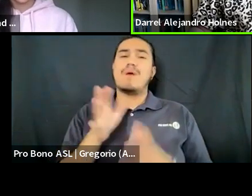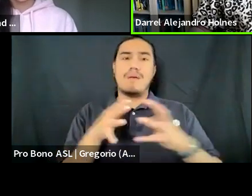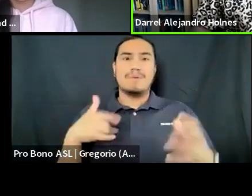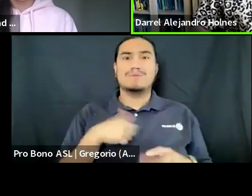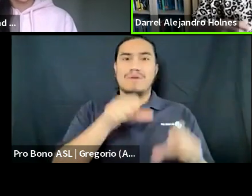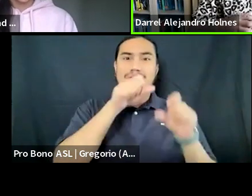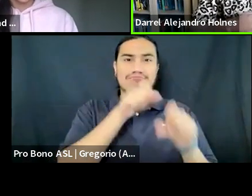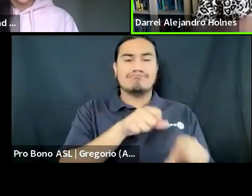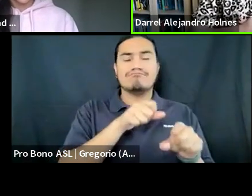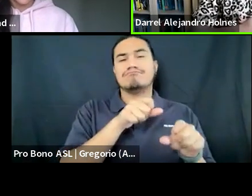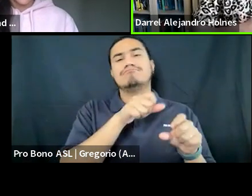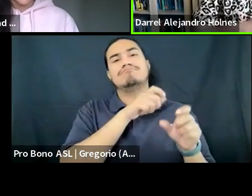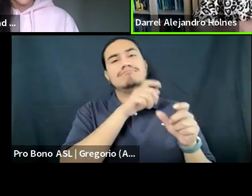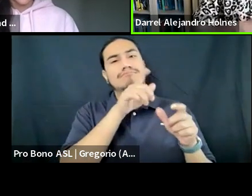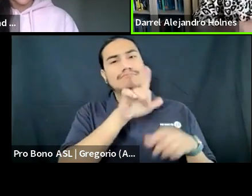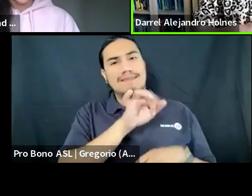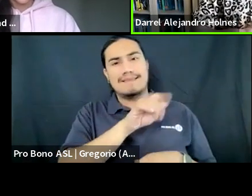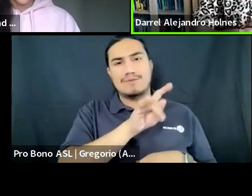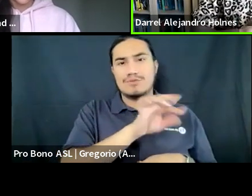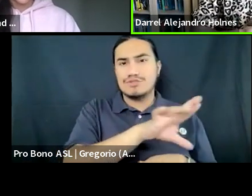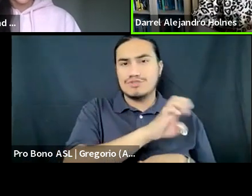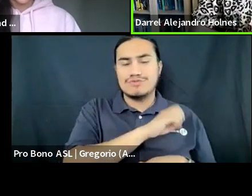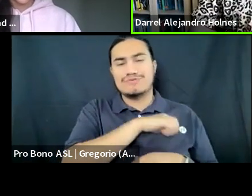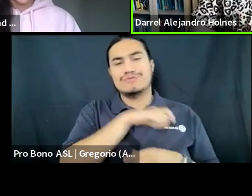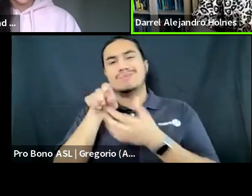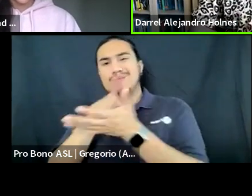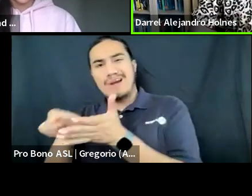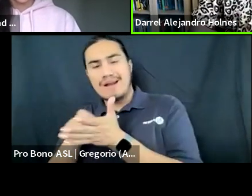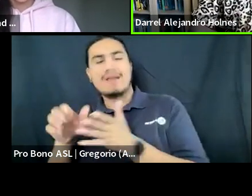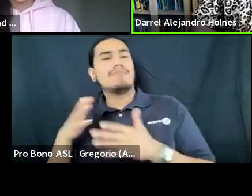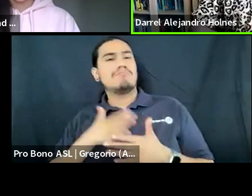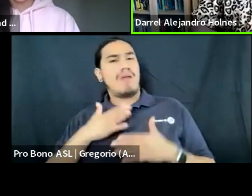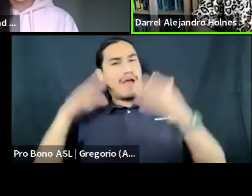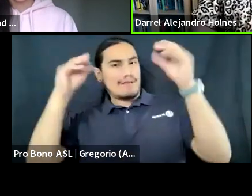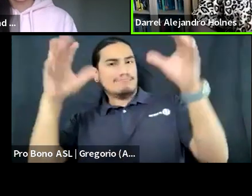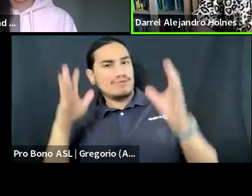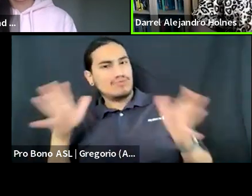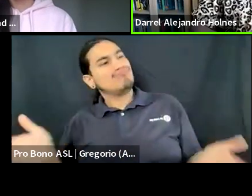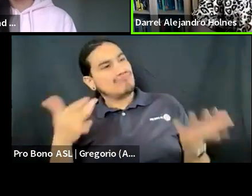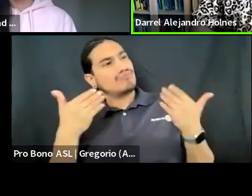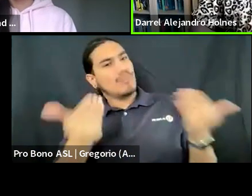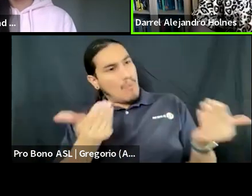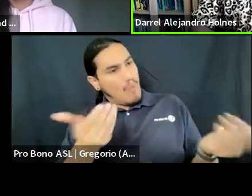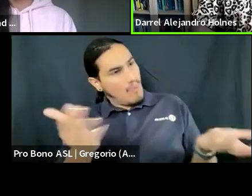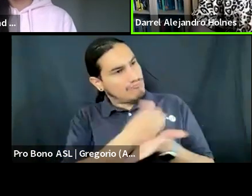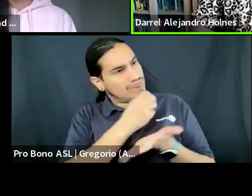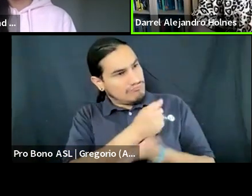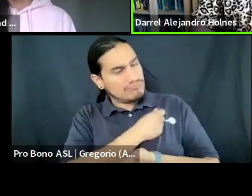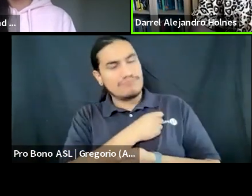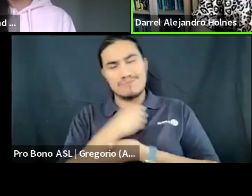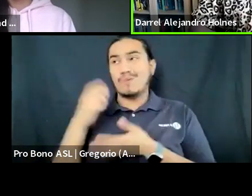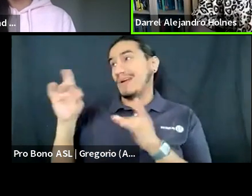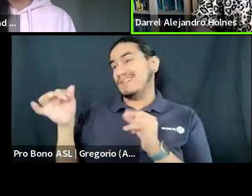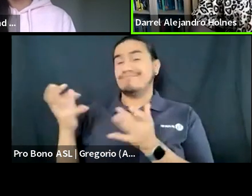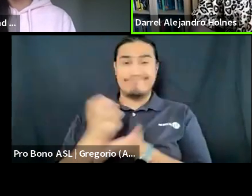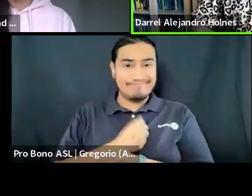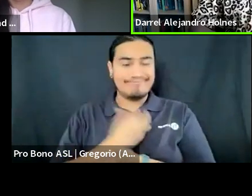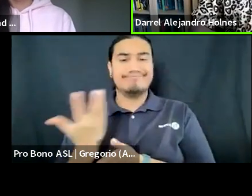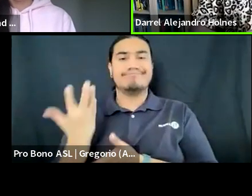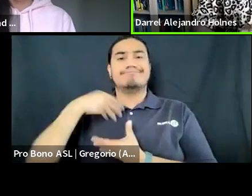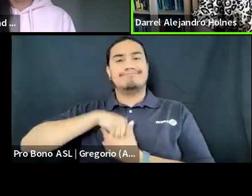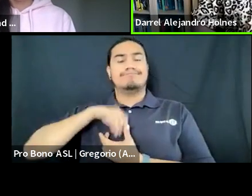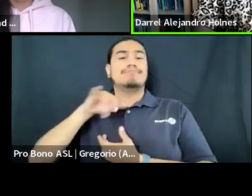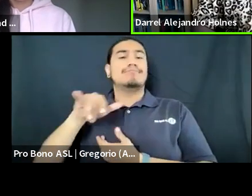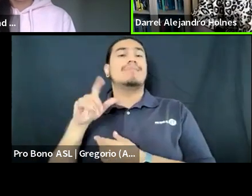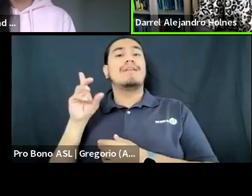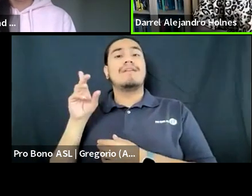loved to write, my professors in college encouraged me to take those classes. And I ended up writing a play